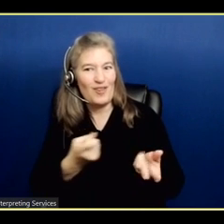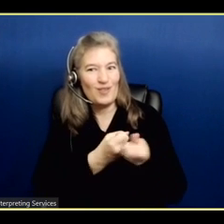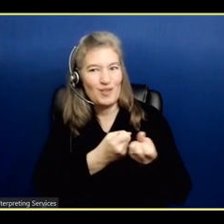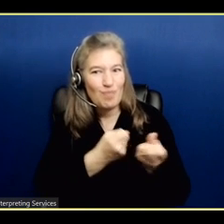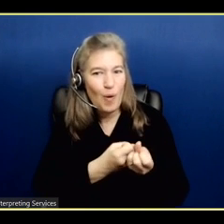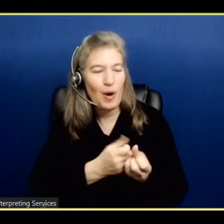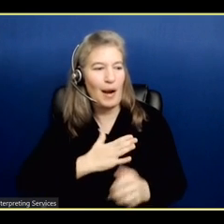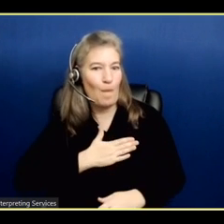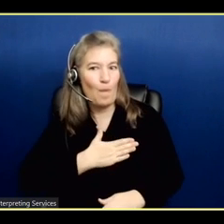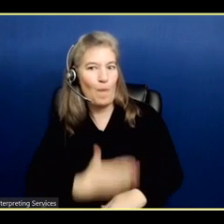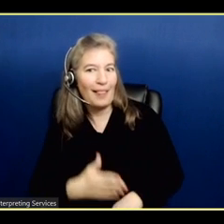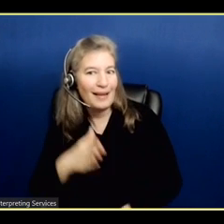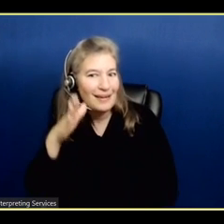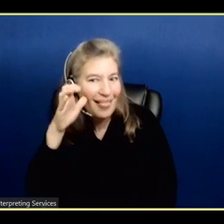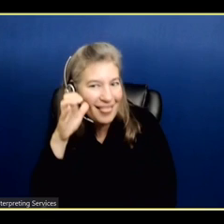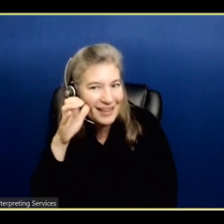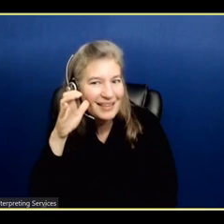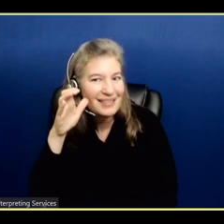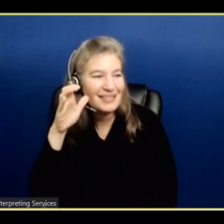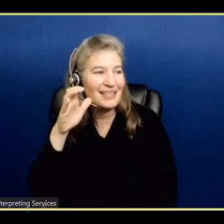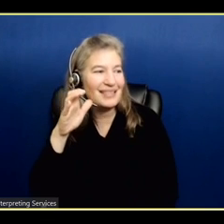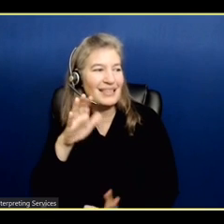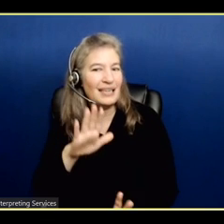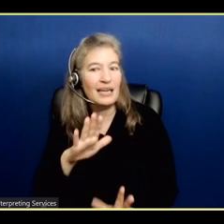Yeah, I think it's a general question.